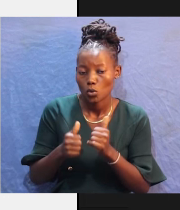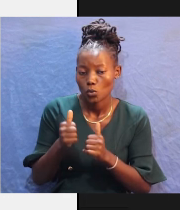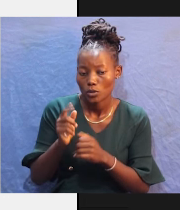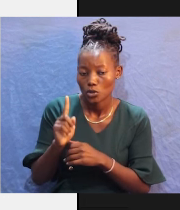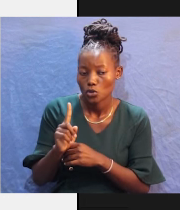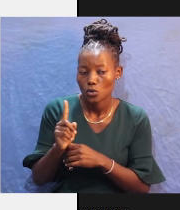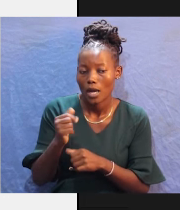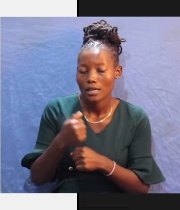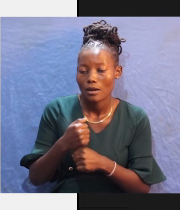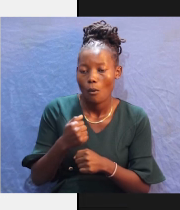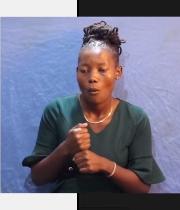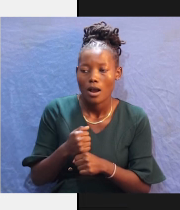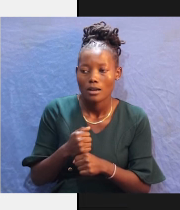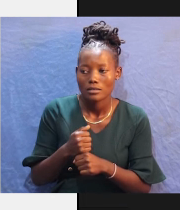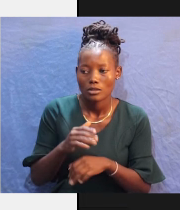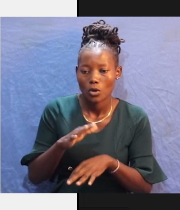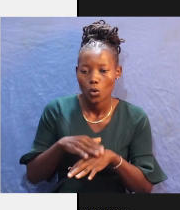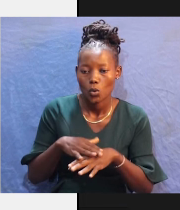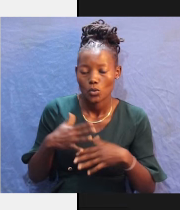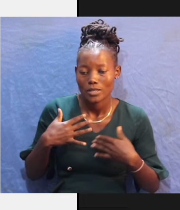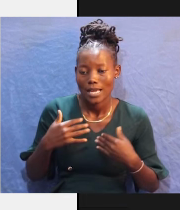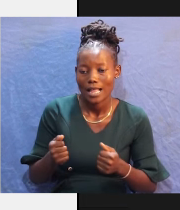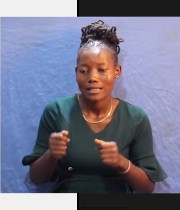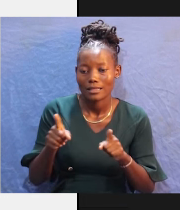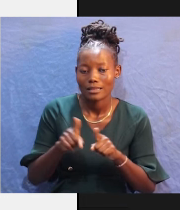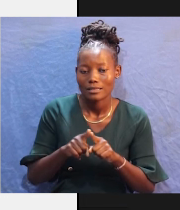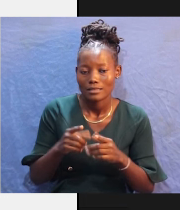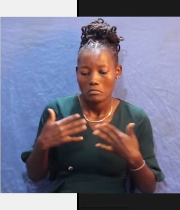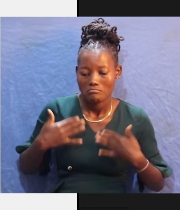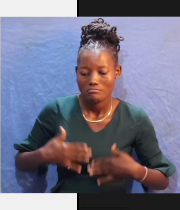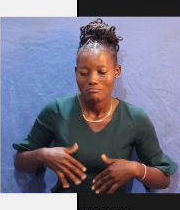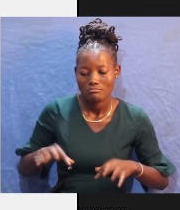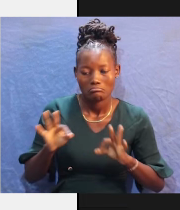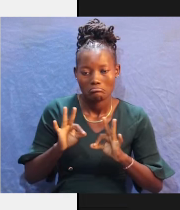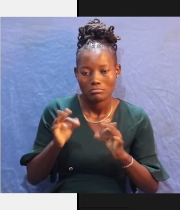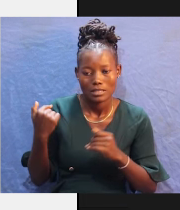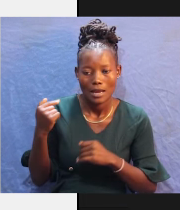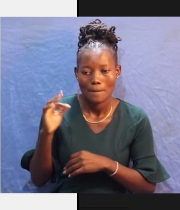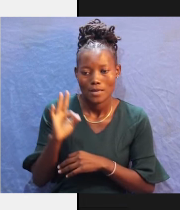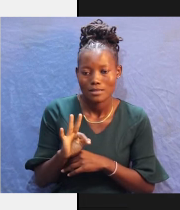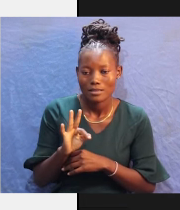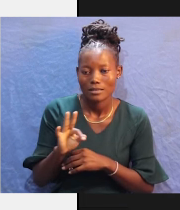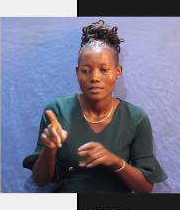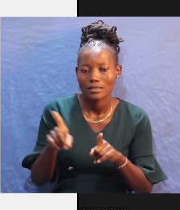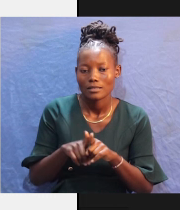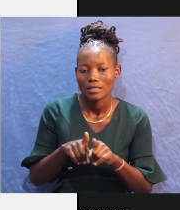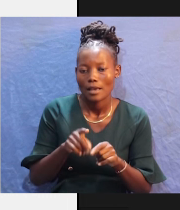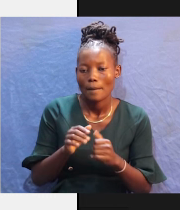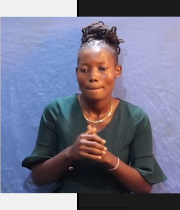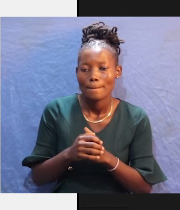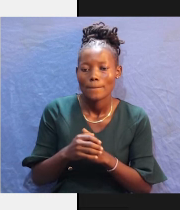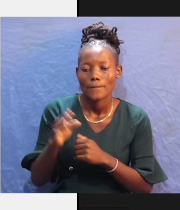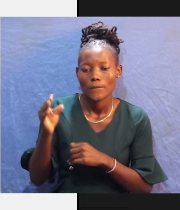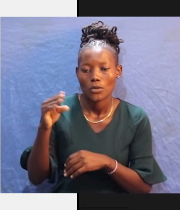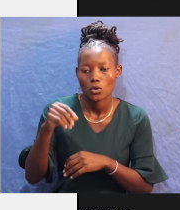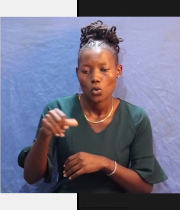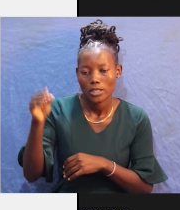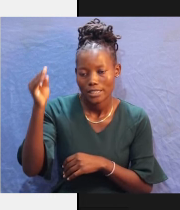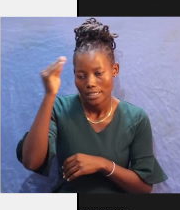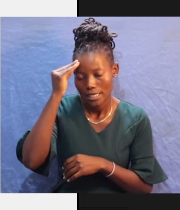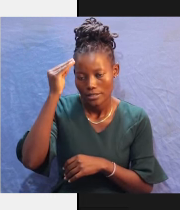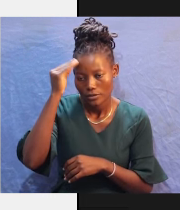poverty, zero hunger, good health for everyone, quality education for everyone, gender equality, and so on. So if you see on